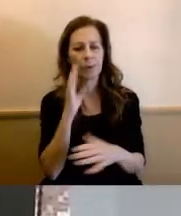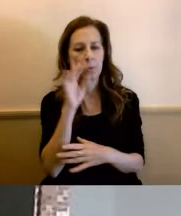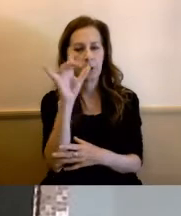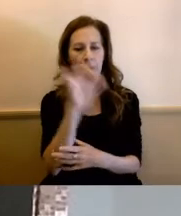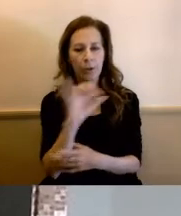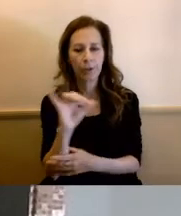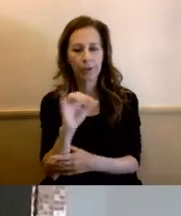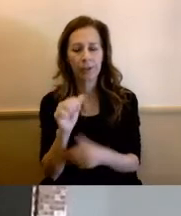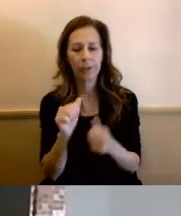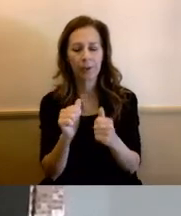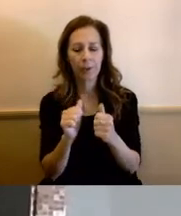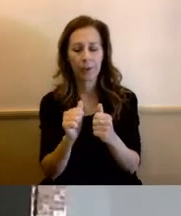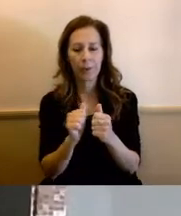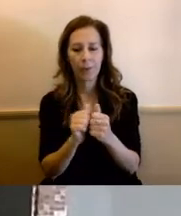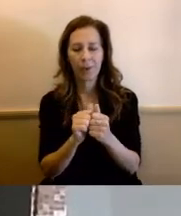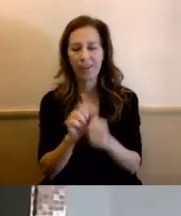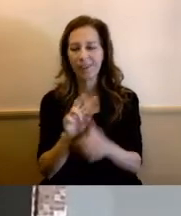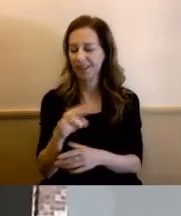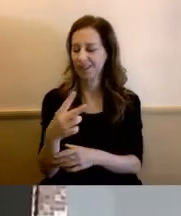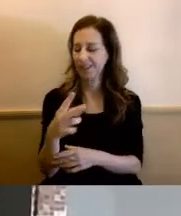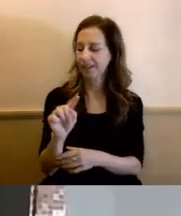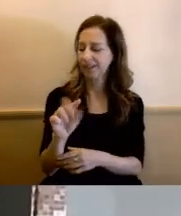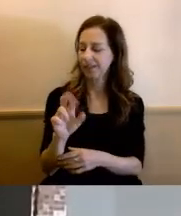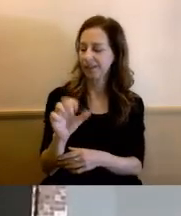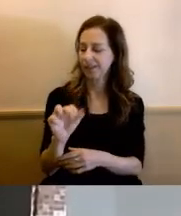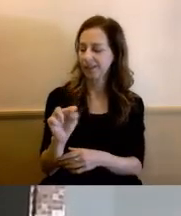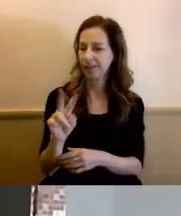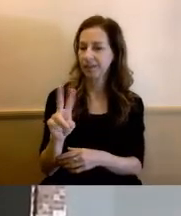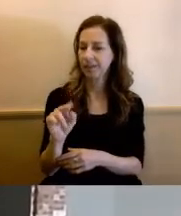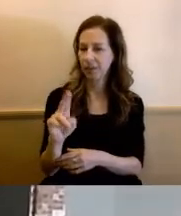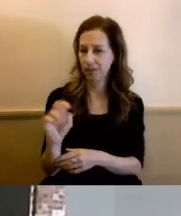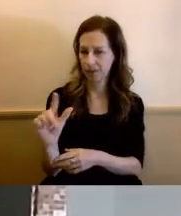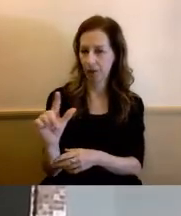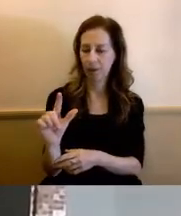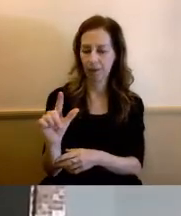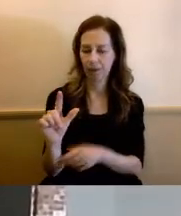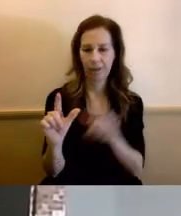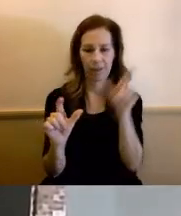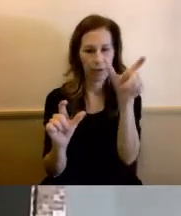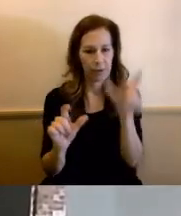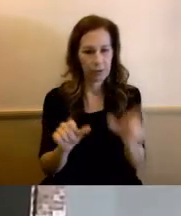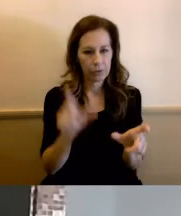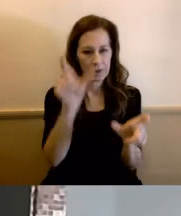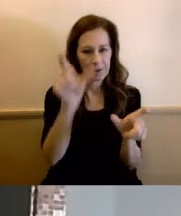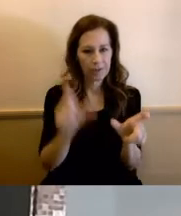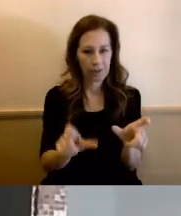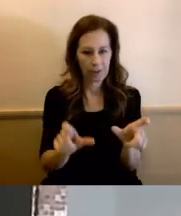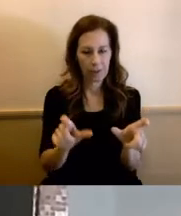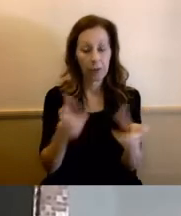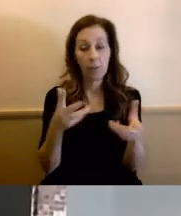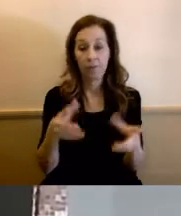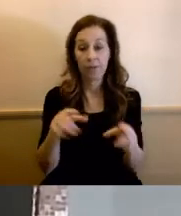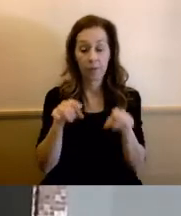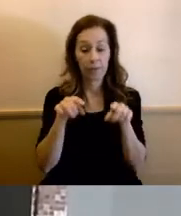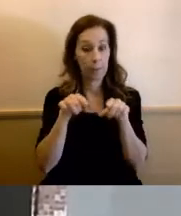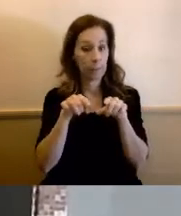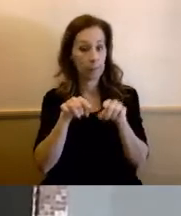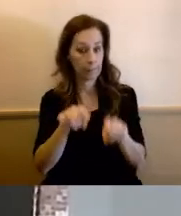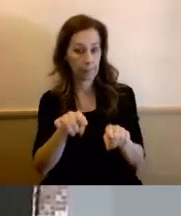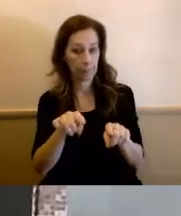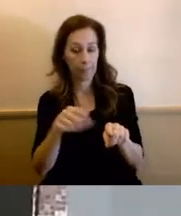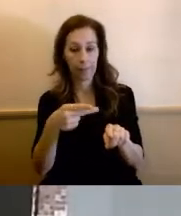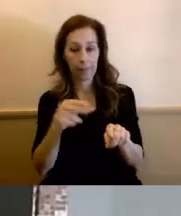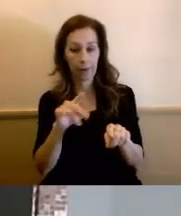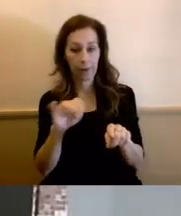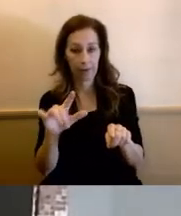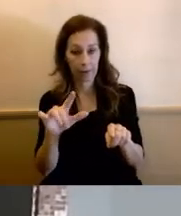second transversal. All right, so we've done it where we have parallel lines and one transversal, but what if we have